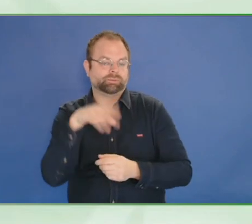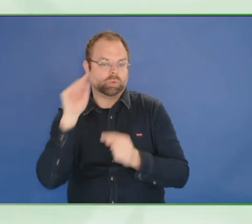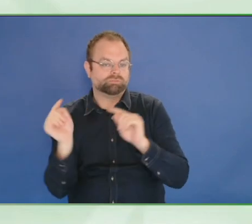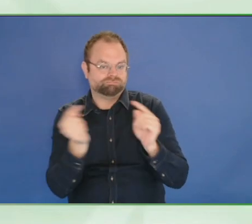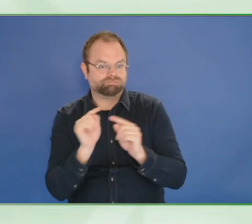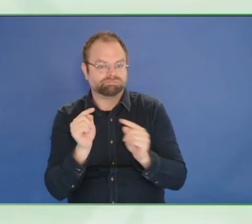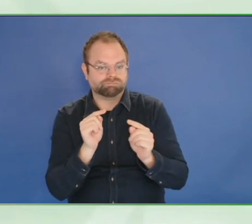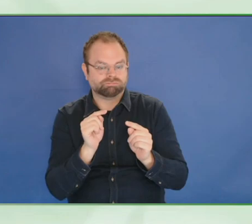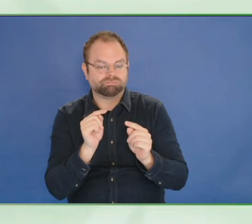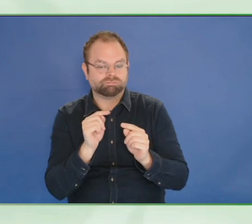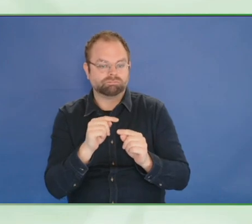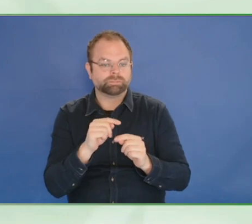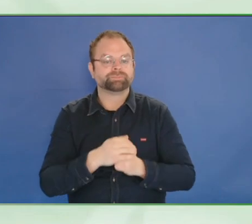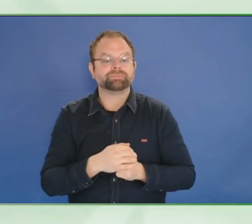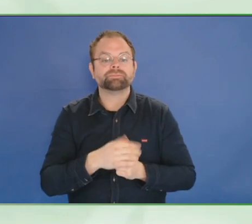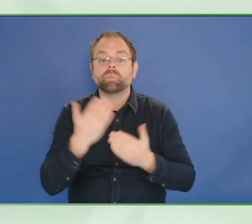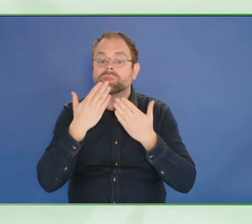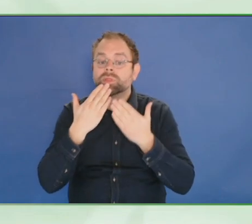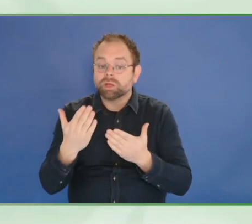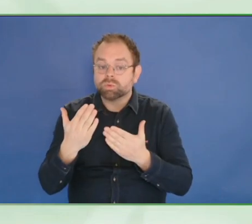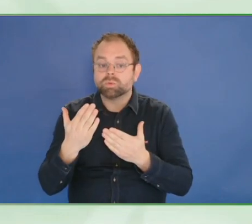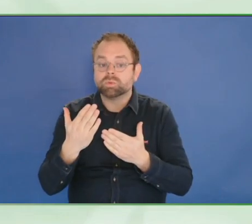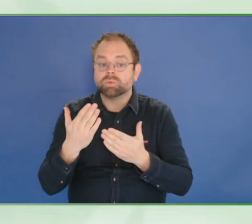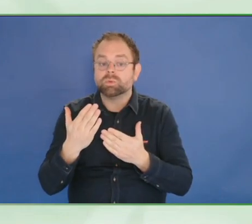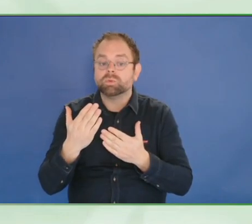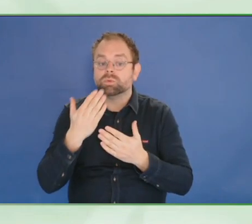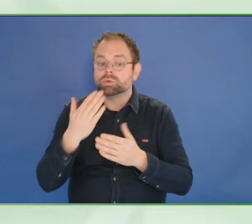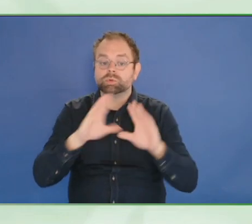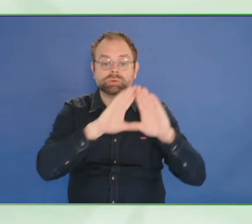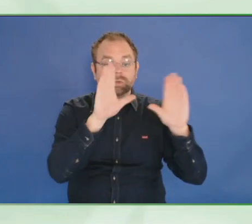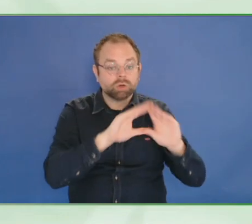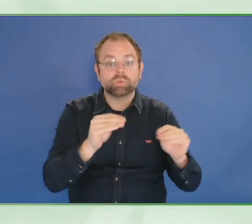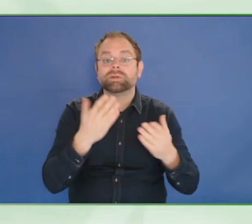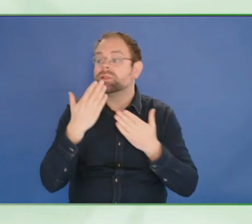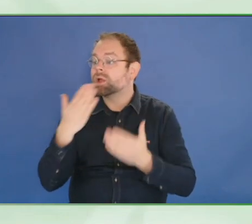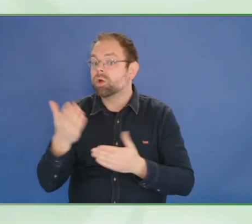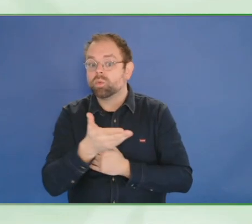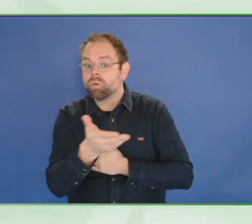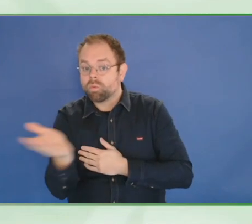Thanks to Zero, and thanks to all of you for your time and your interest.